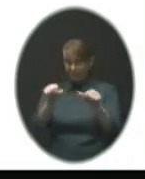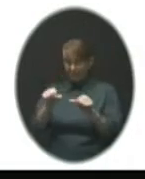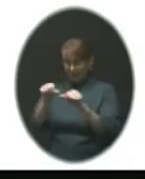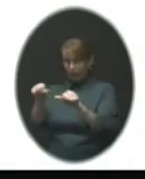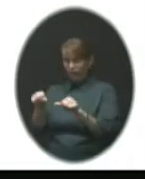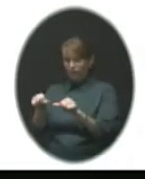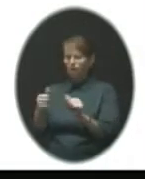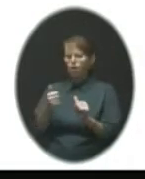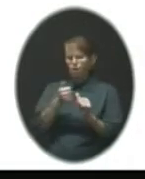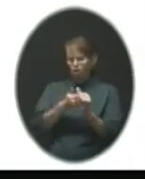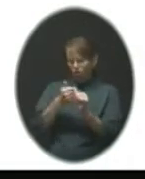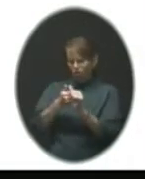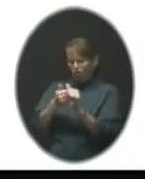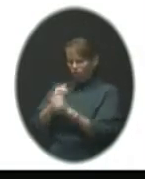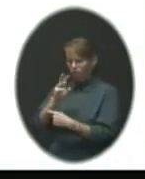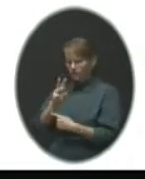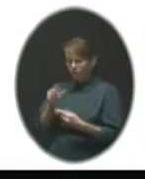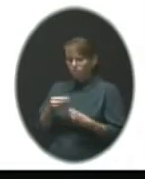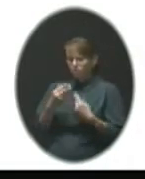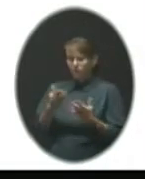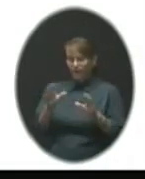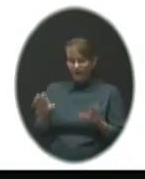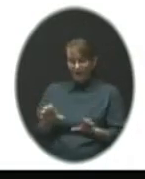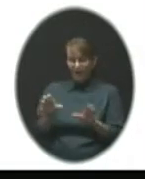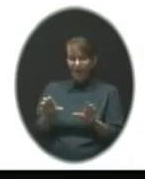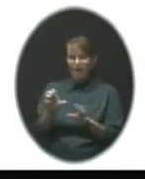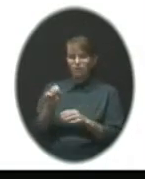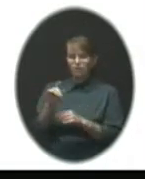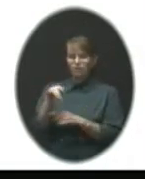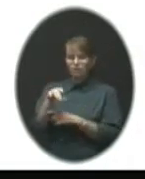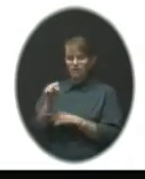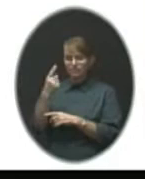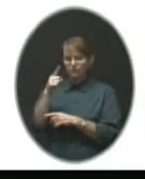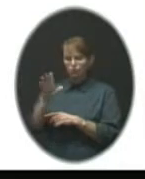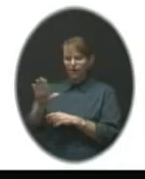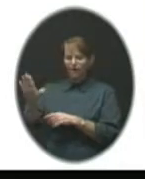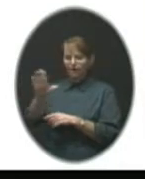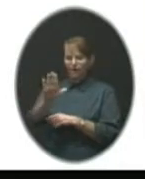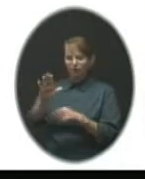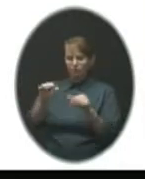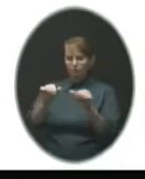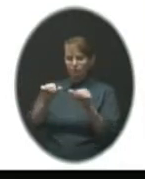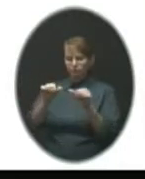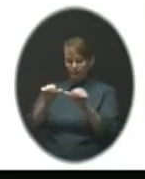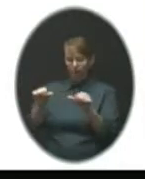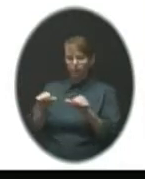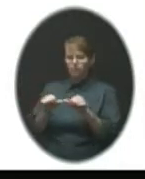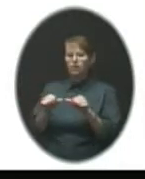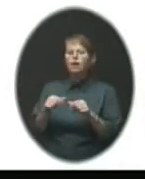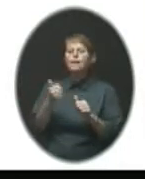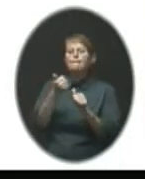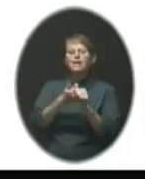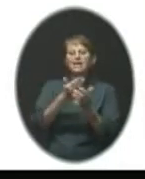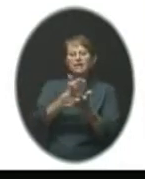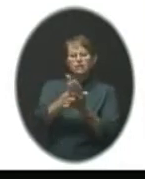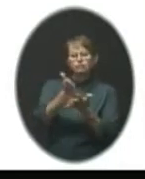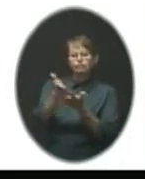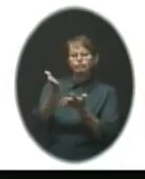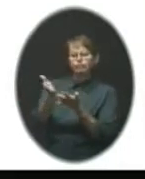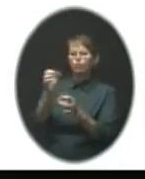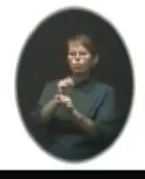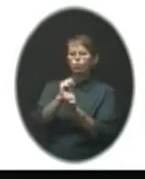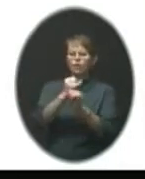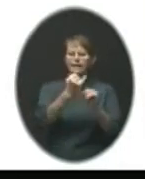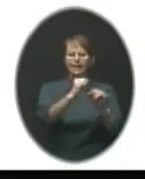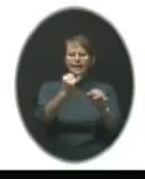provided action steps for their areas. We all worked independently of each other. So the education brought forth what